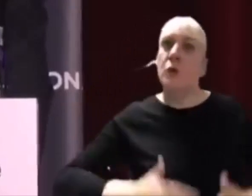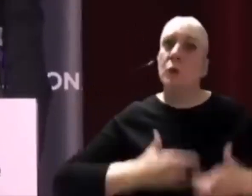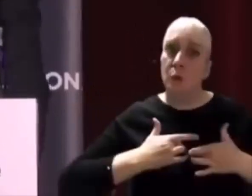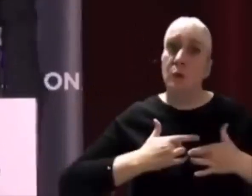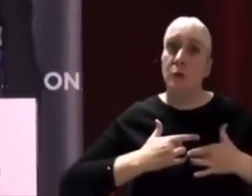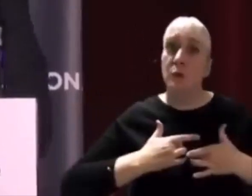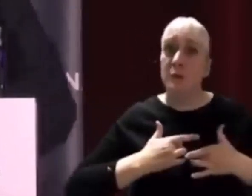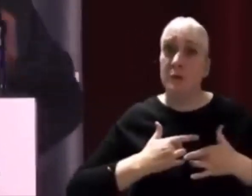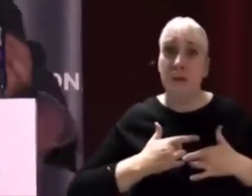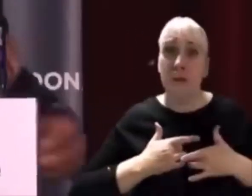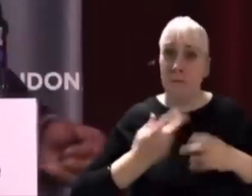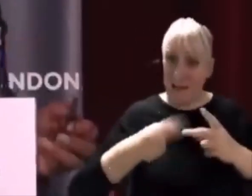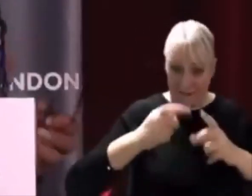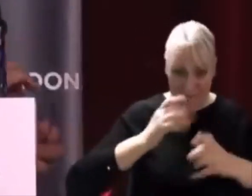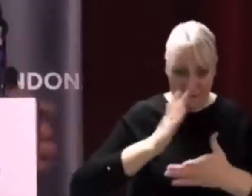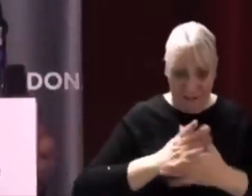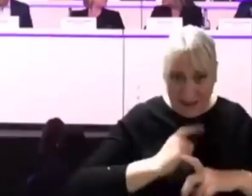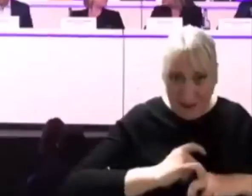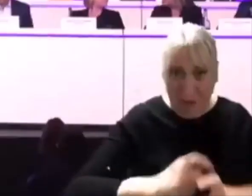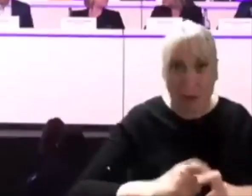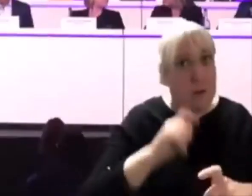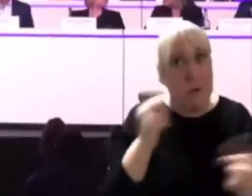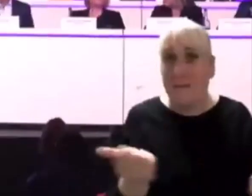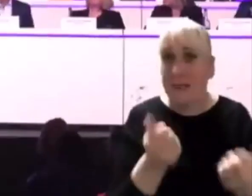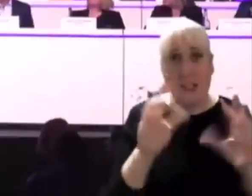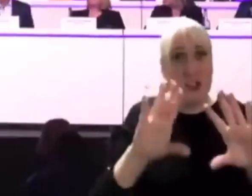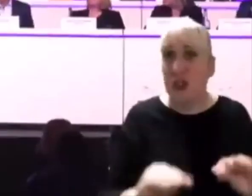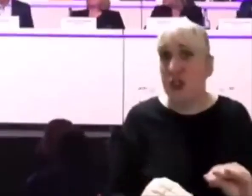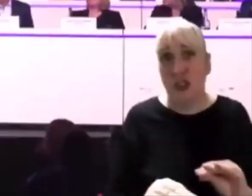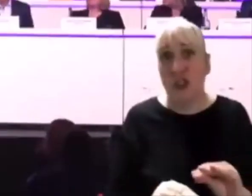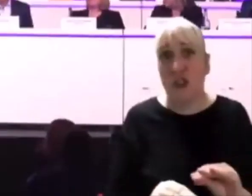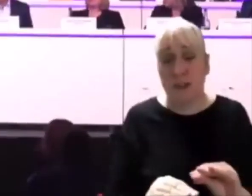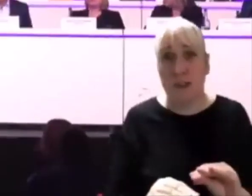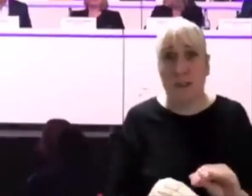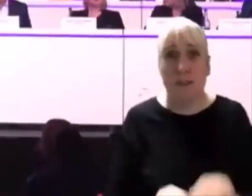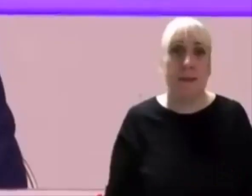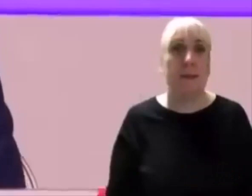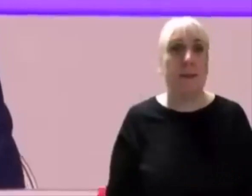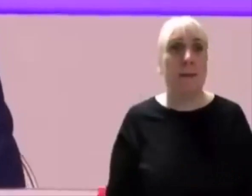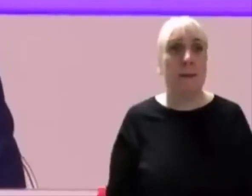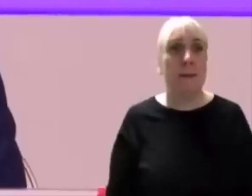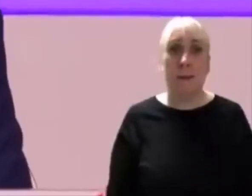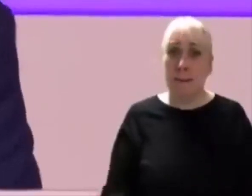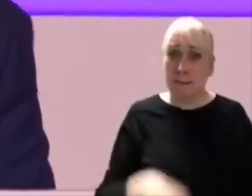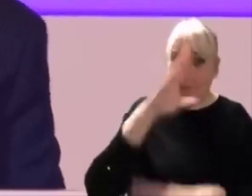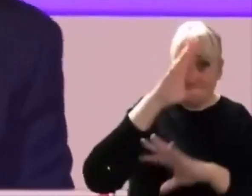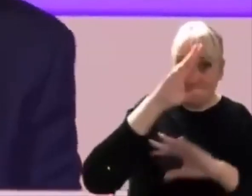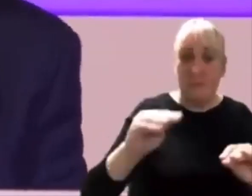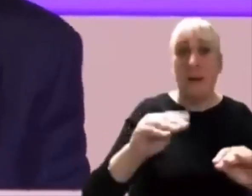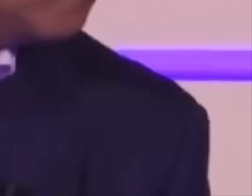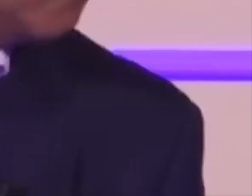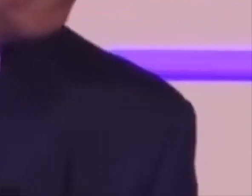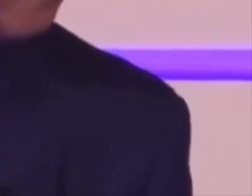very quickly. Now, to those people who've got legitimate concerns,